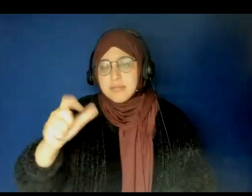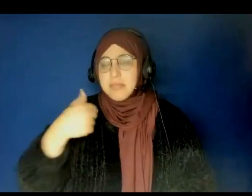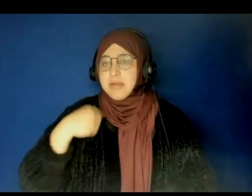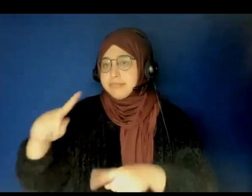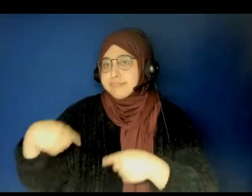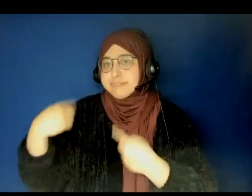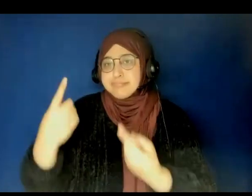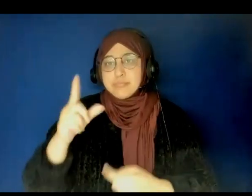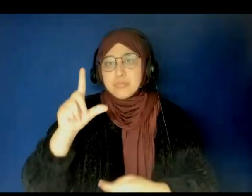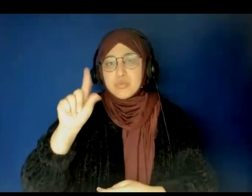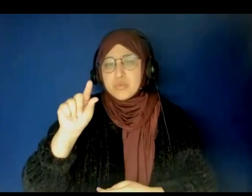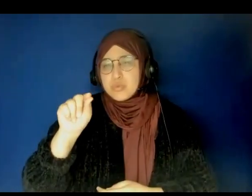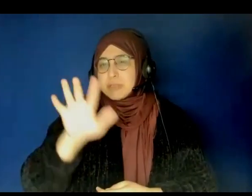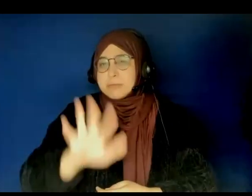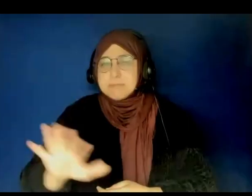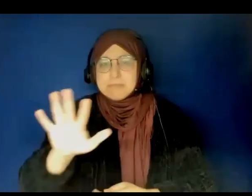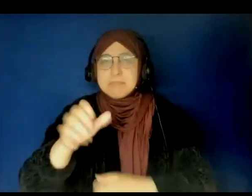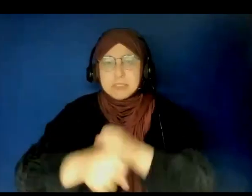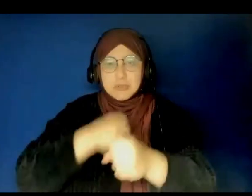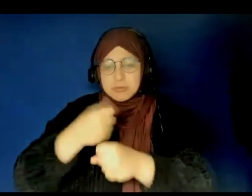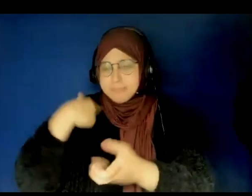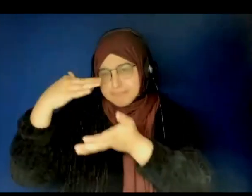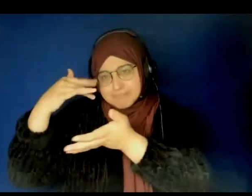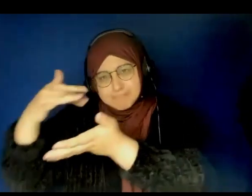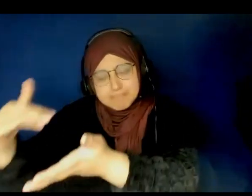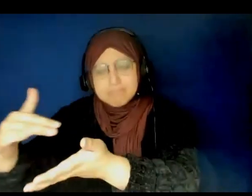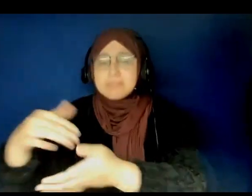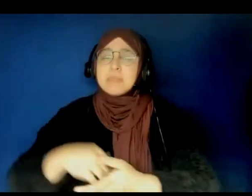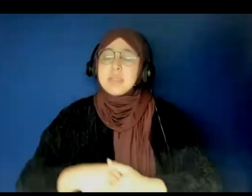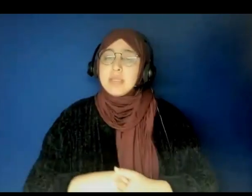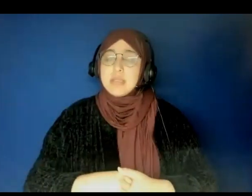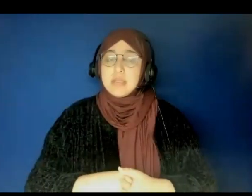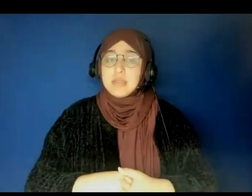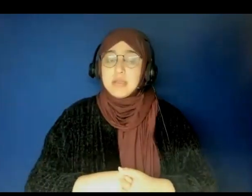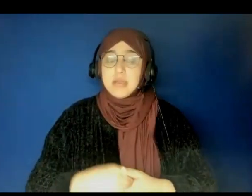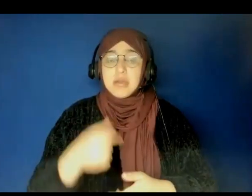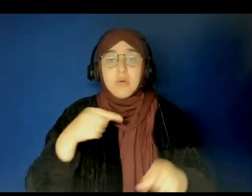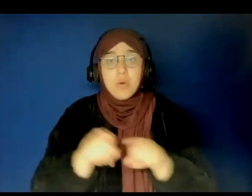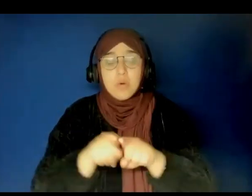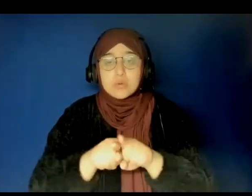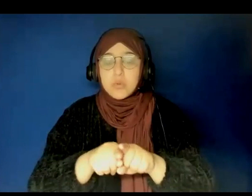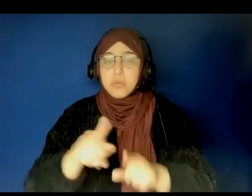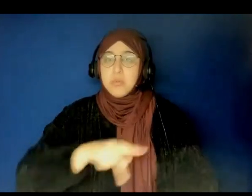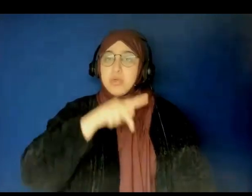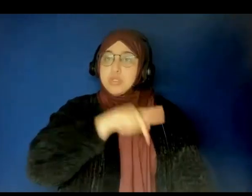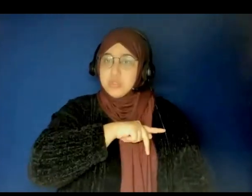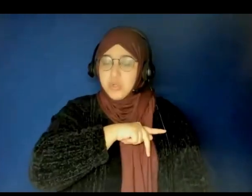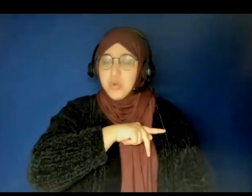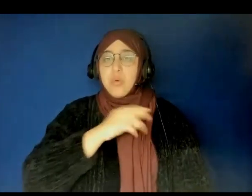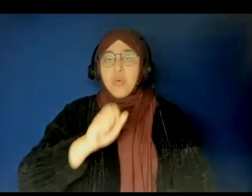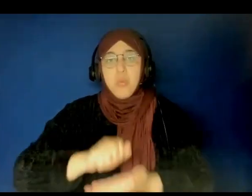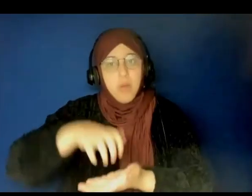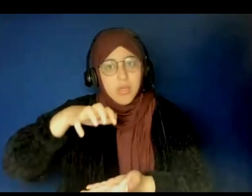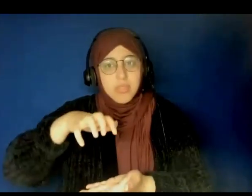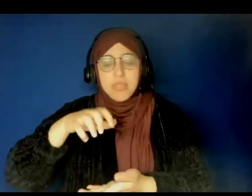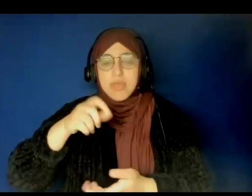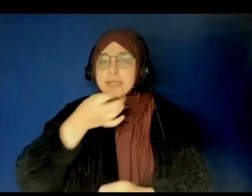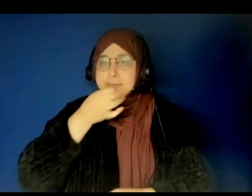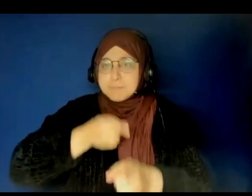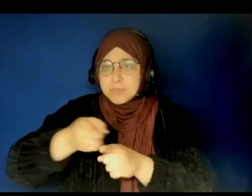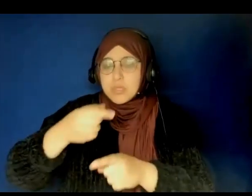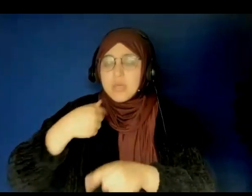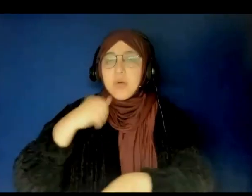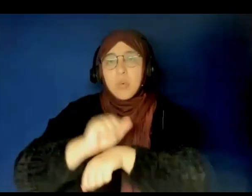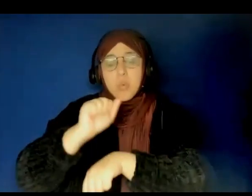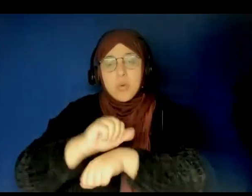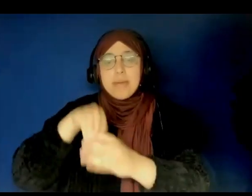the last 20 some years. I'm also a personal wealth expert and have been working in banking,